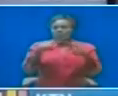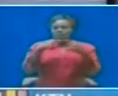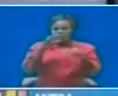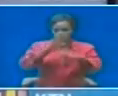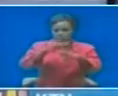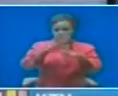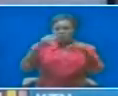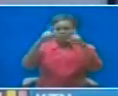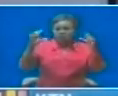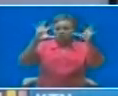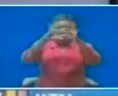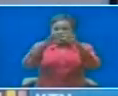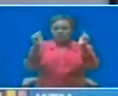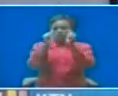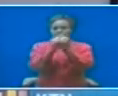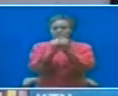manner, and connect with an audience.